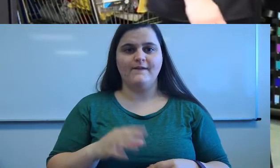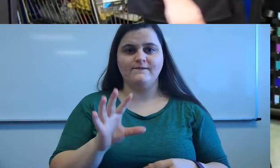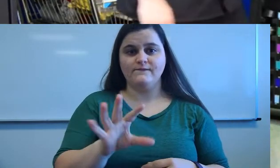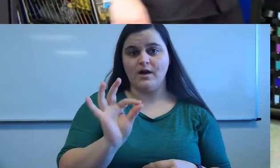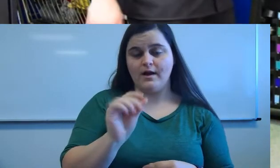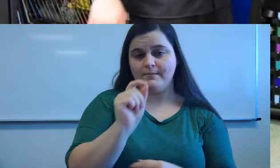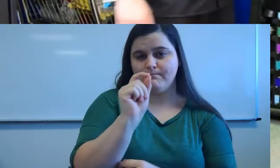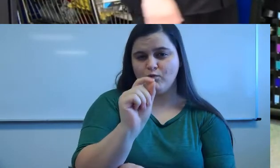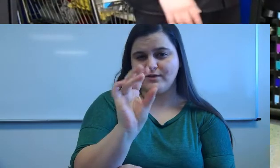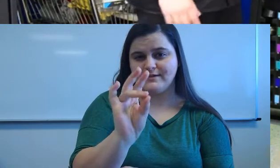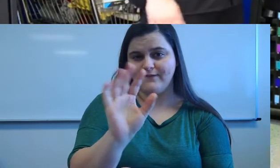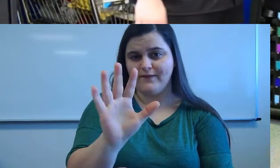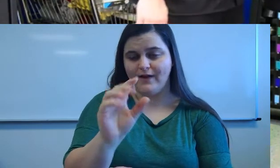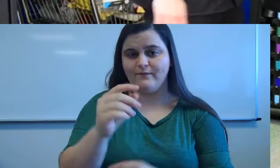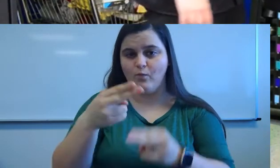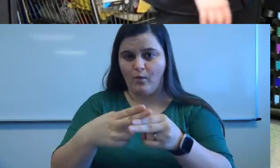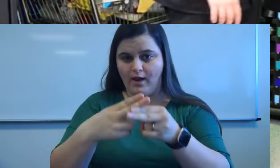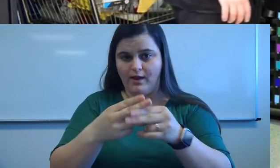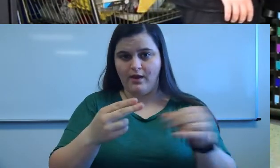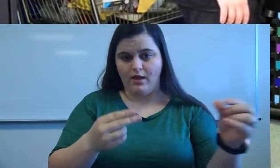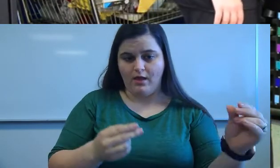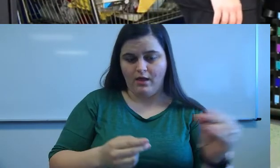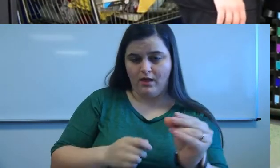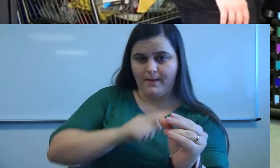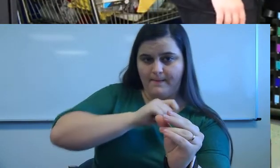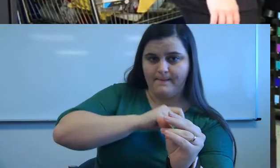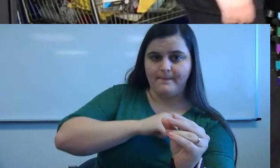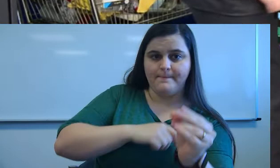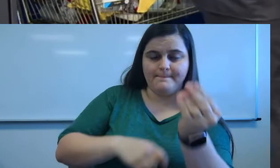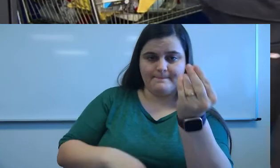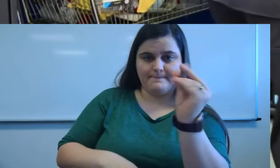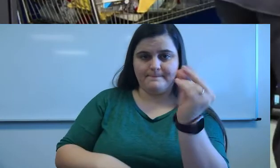Find a 0.75 ounce weight.